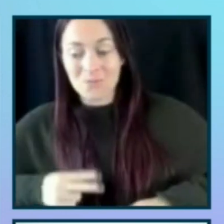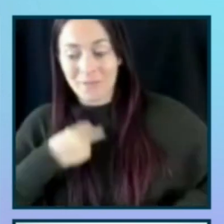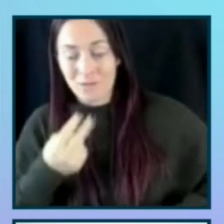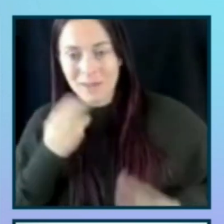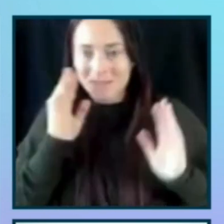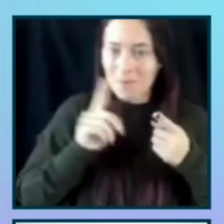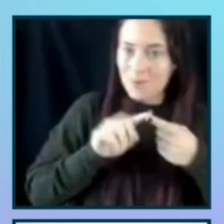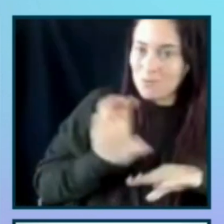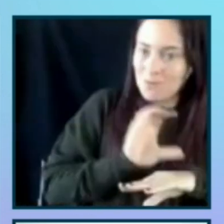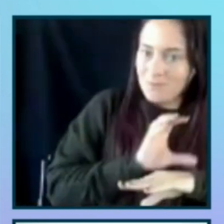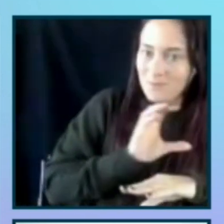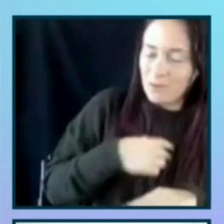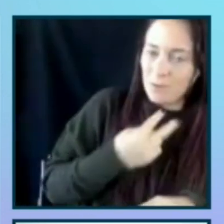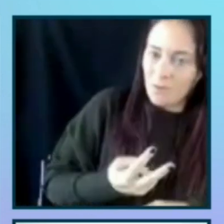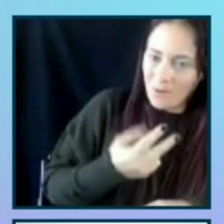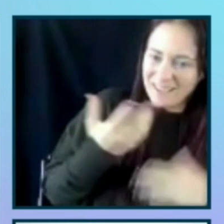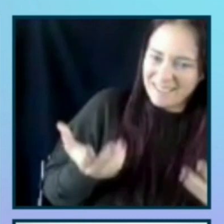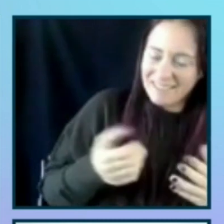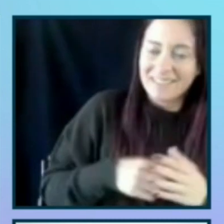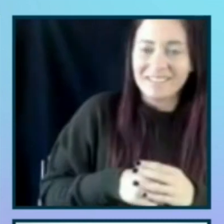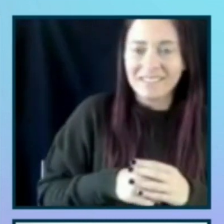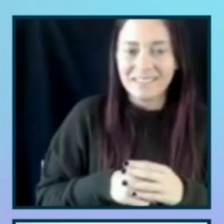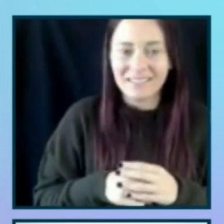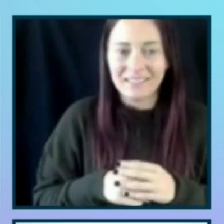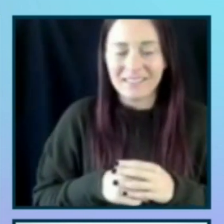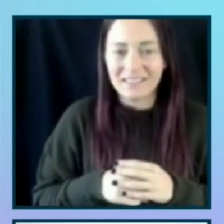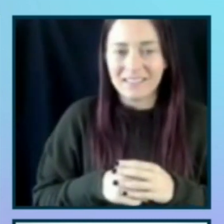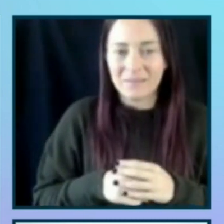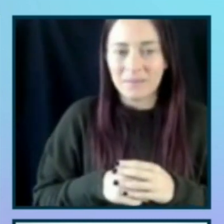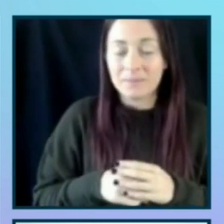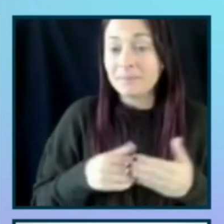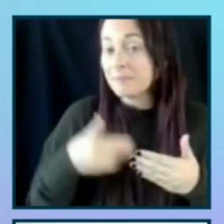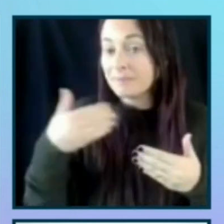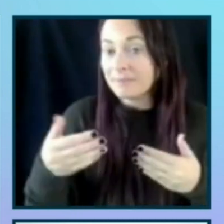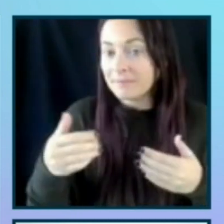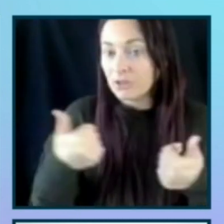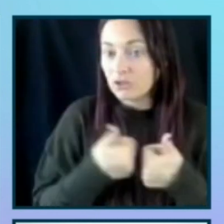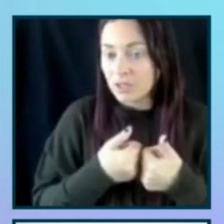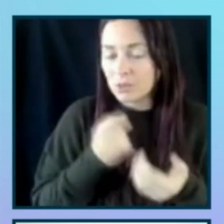XD prototype. And then the next challenge that we also faced,